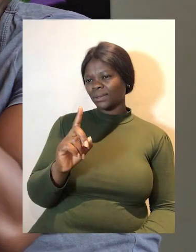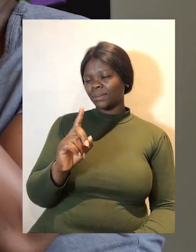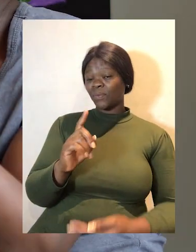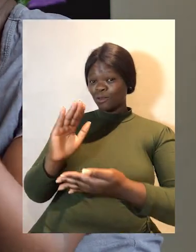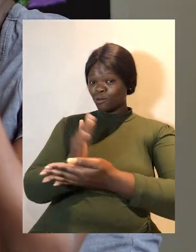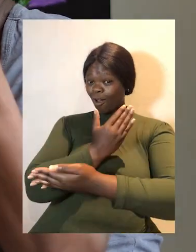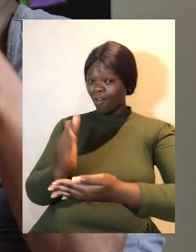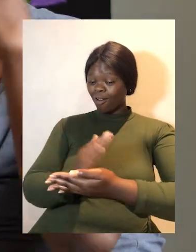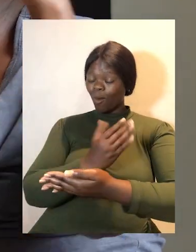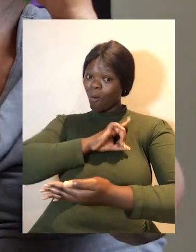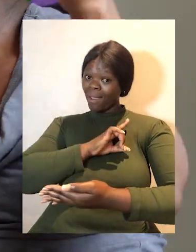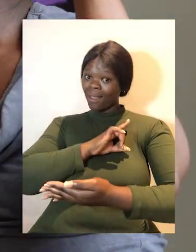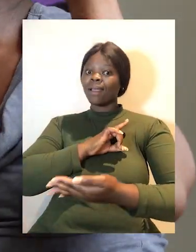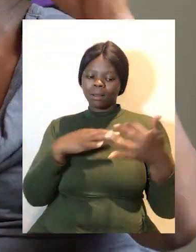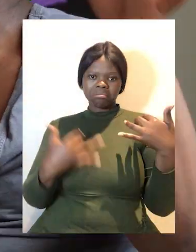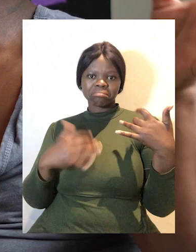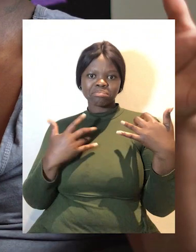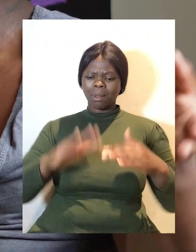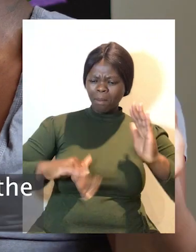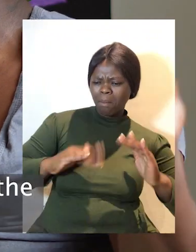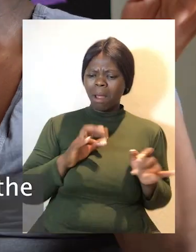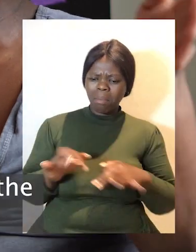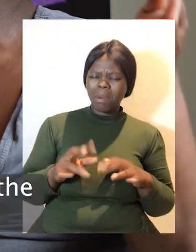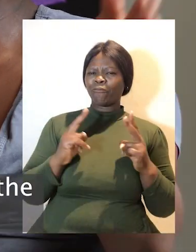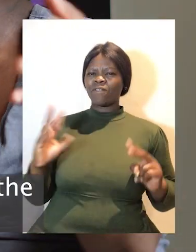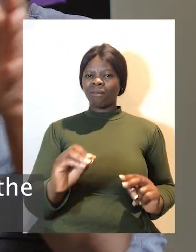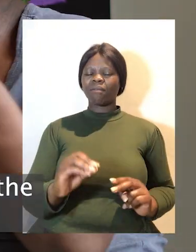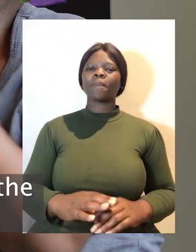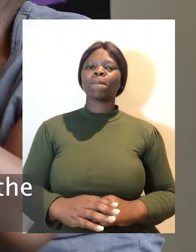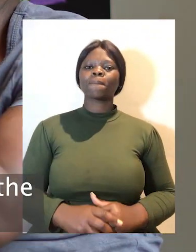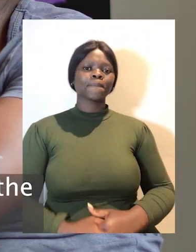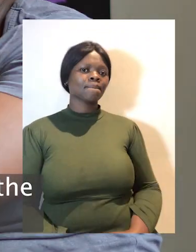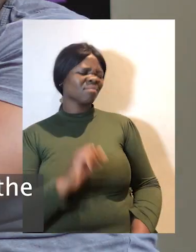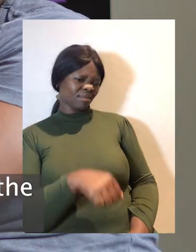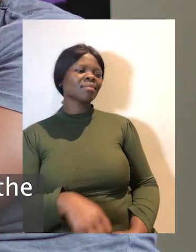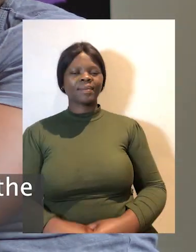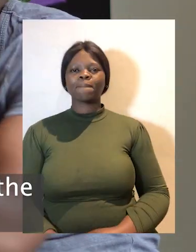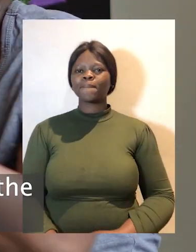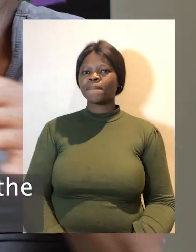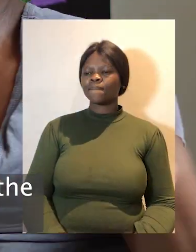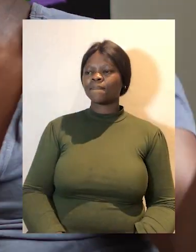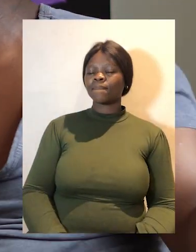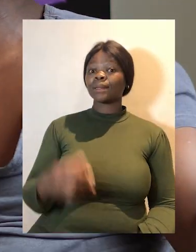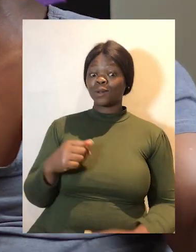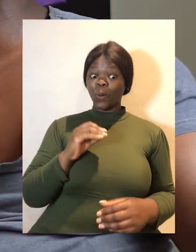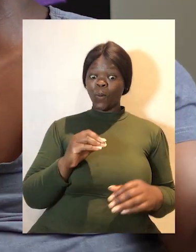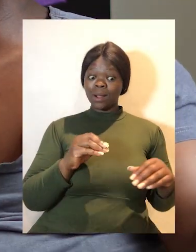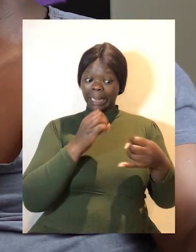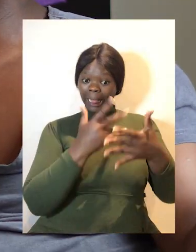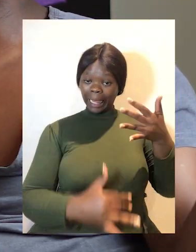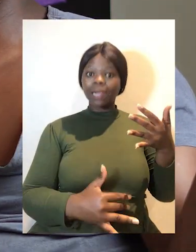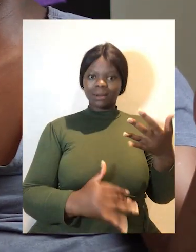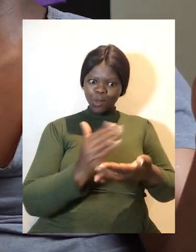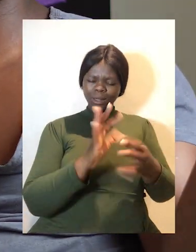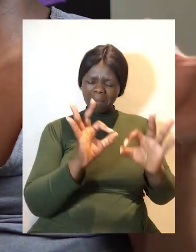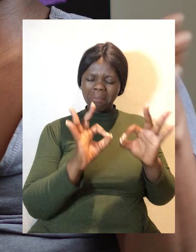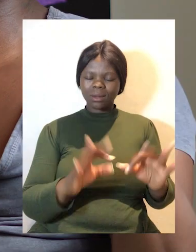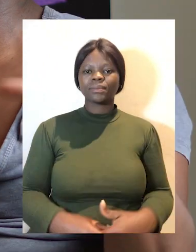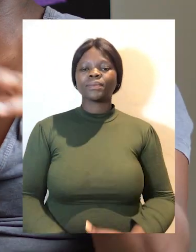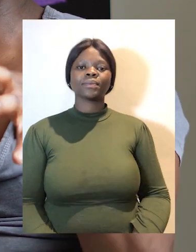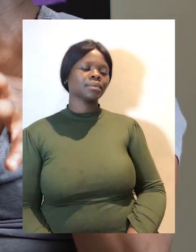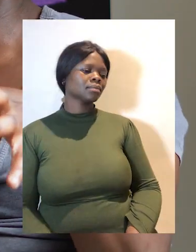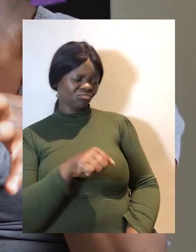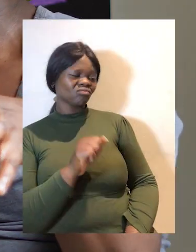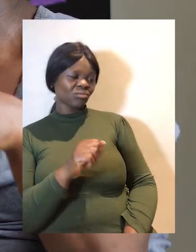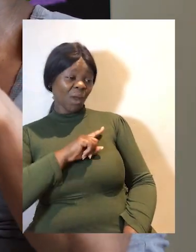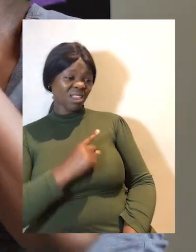You know, they say it becomes a song because there are different kind of instruments in the songs. Yeah. And together